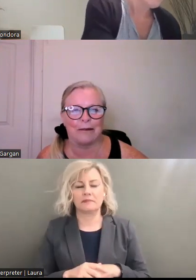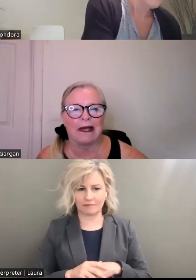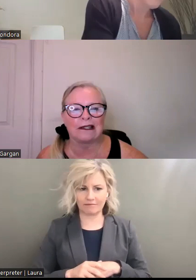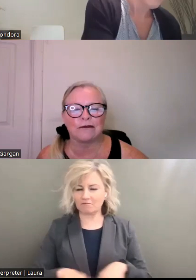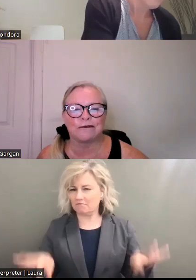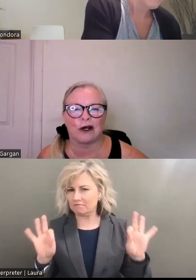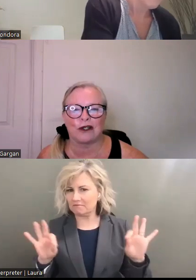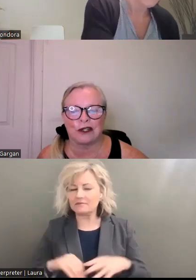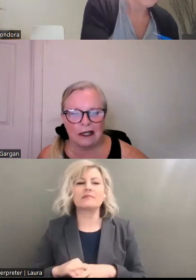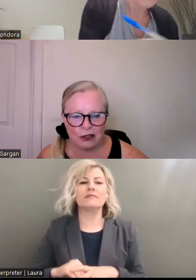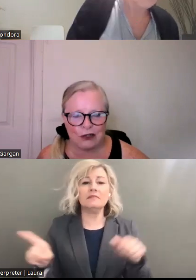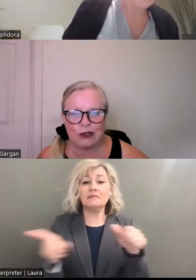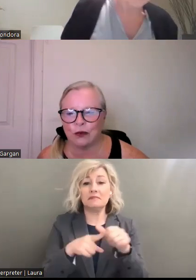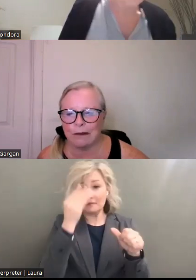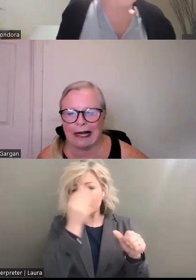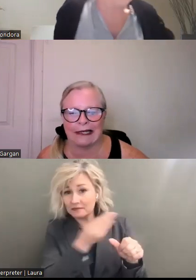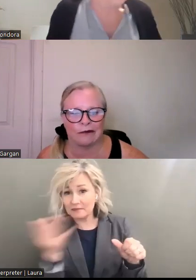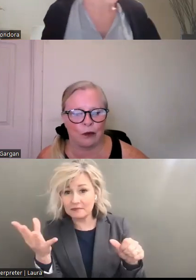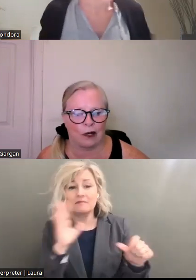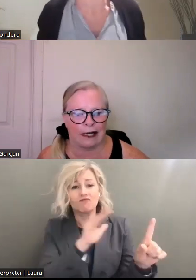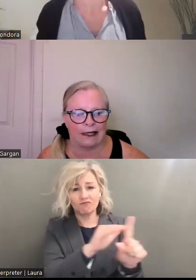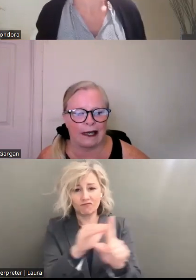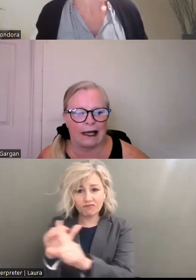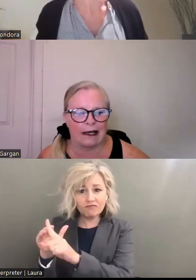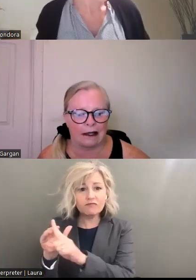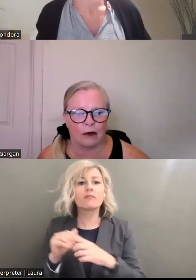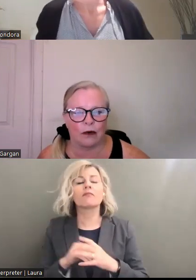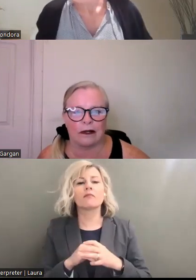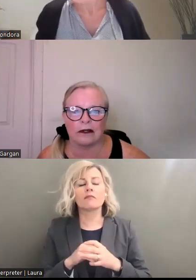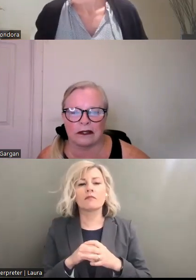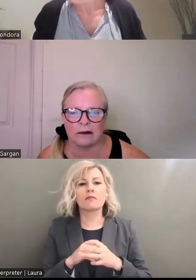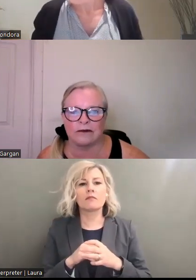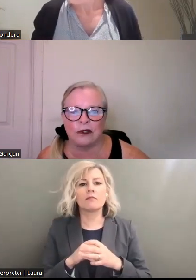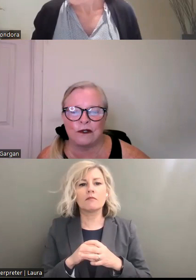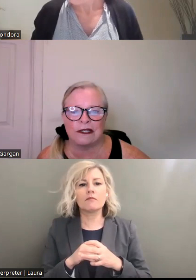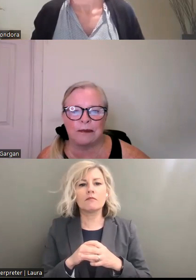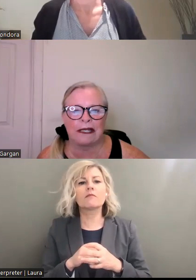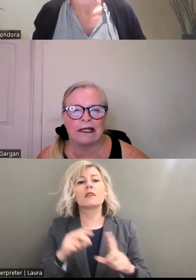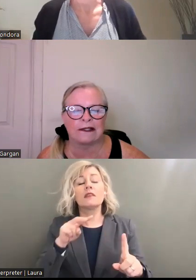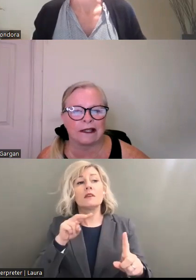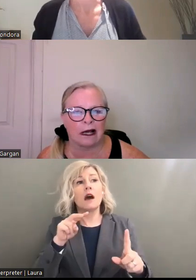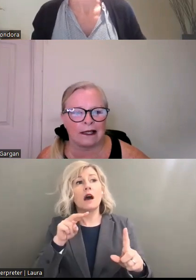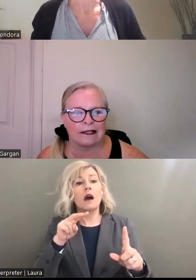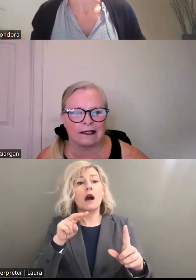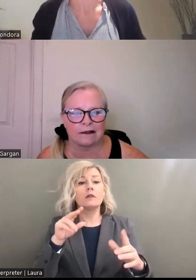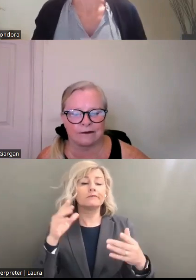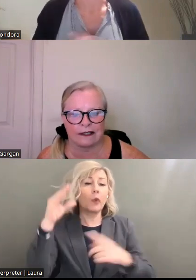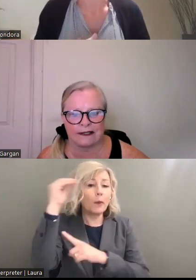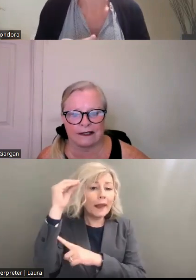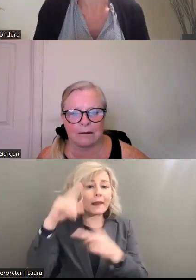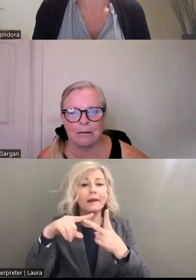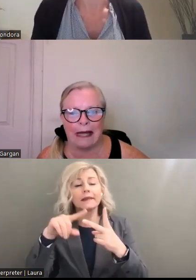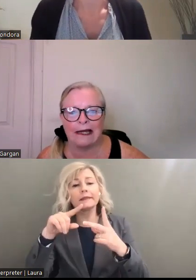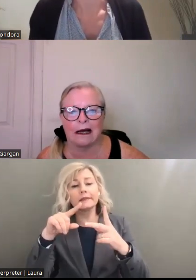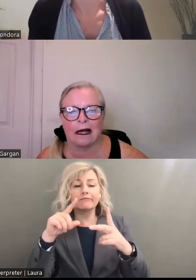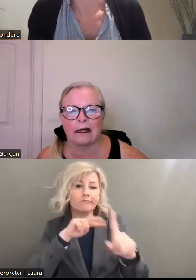There we go. So first, just to remind everyone, the views and opinions and the contents of